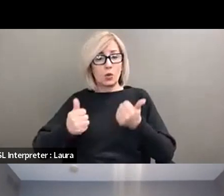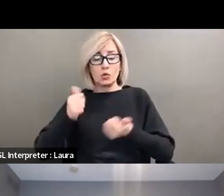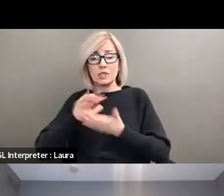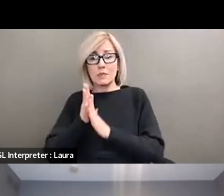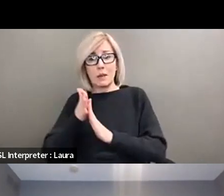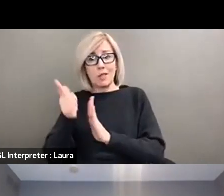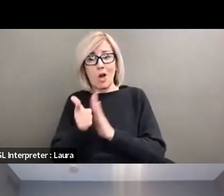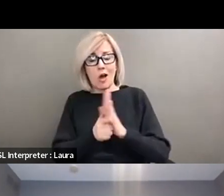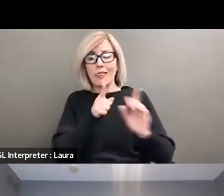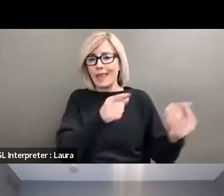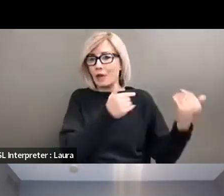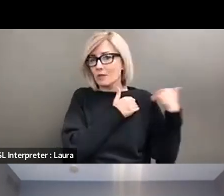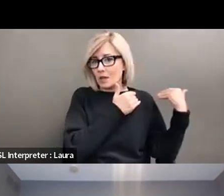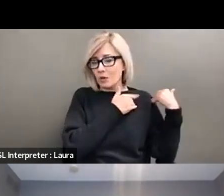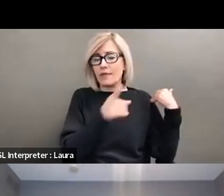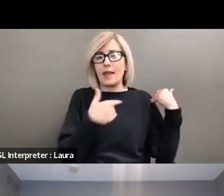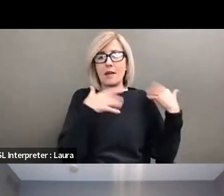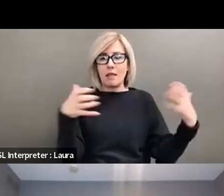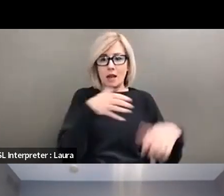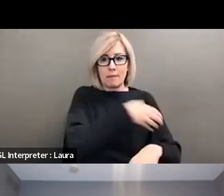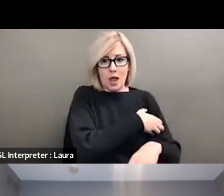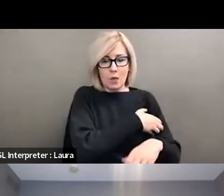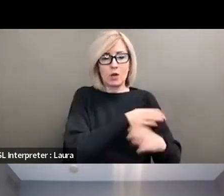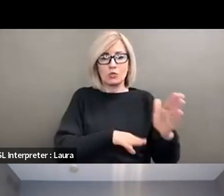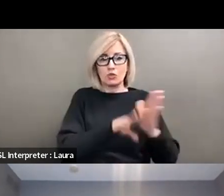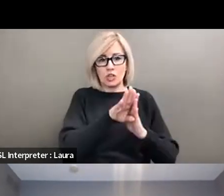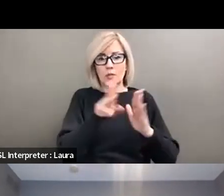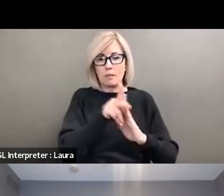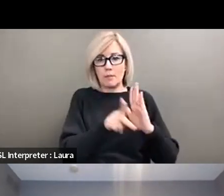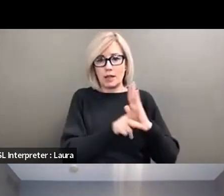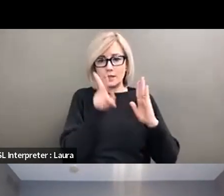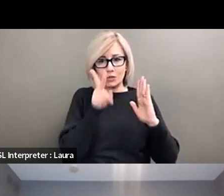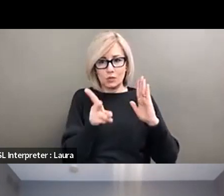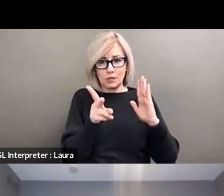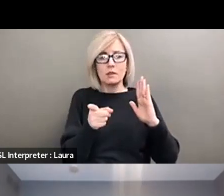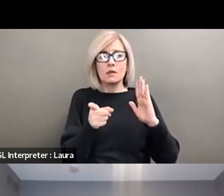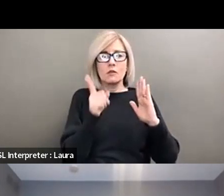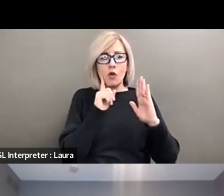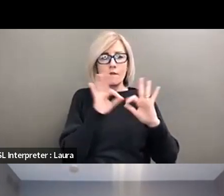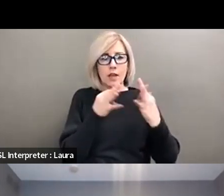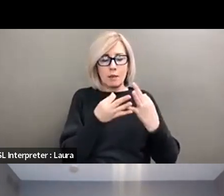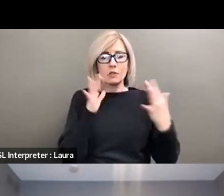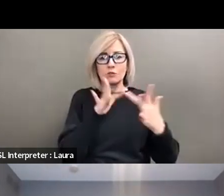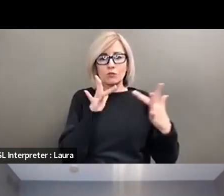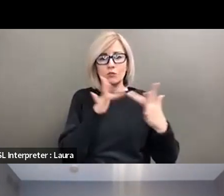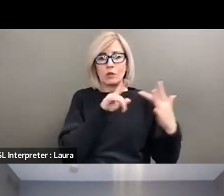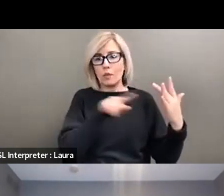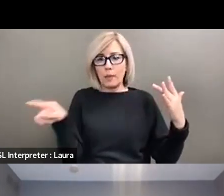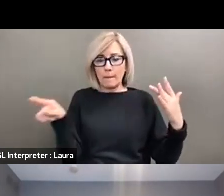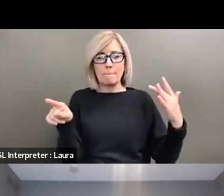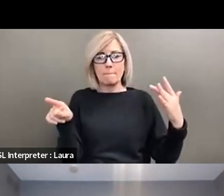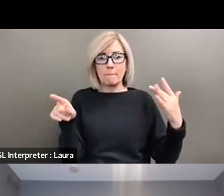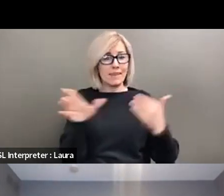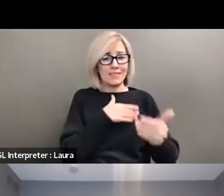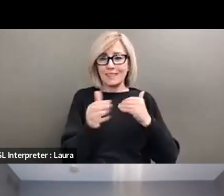And so they have a lot of power to shape the policy that we see. And so for families to be reaching out to them, even if you don't